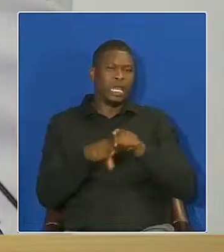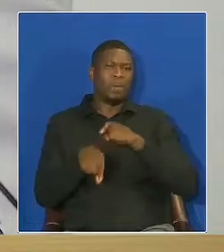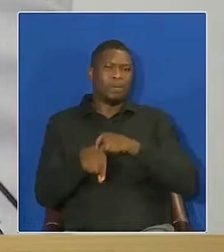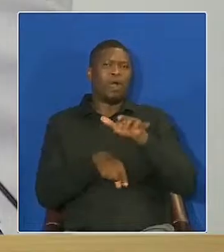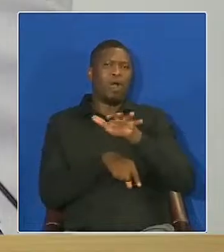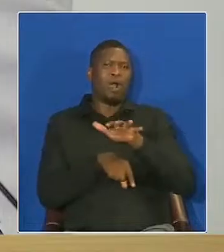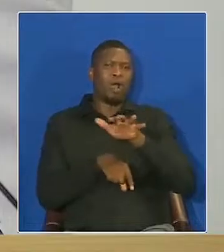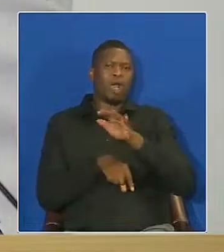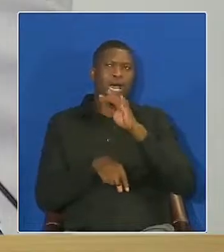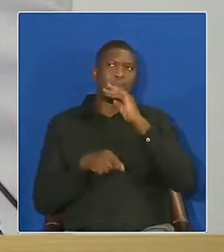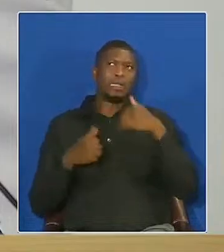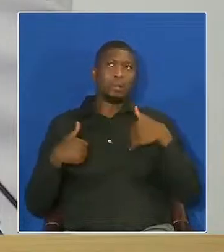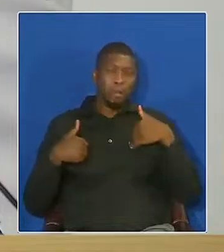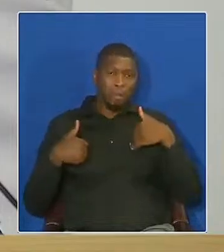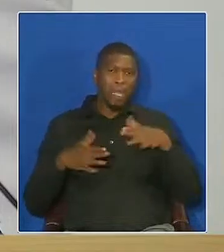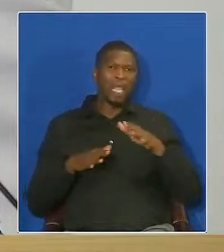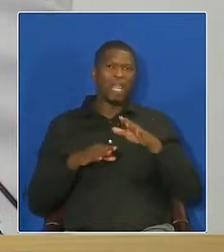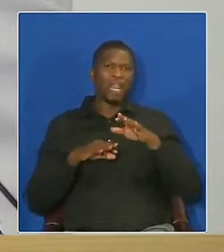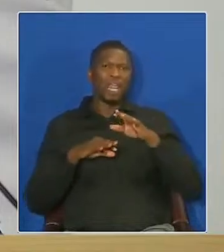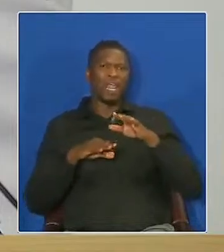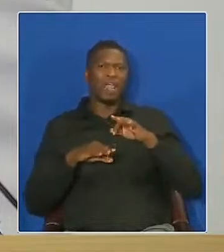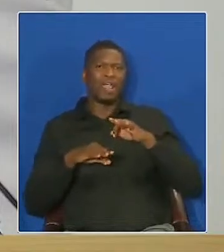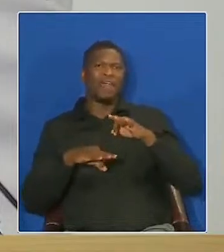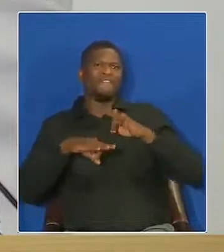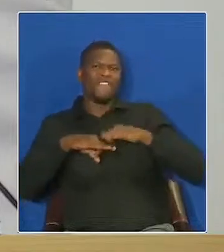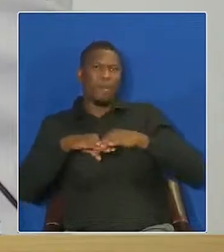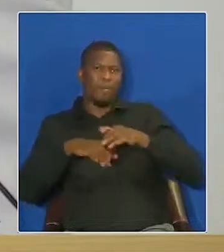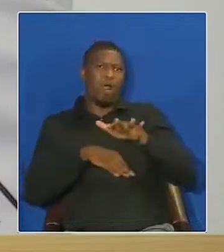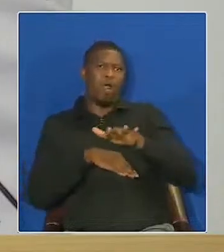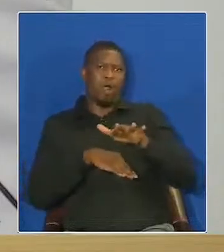around the beginning of February.